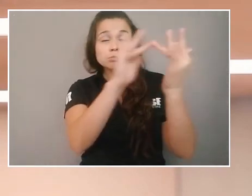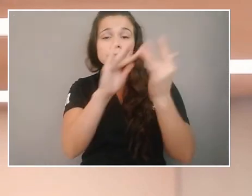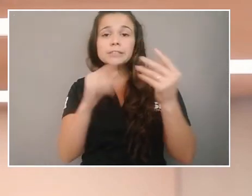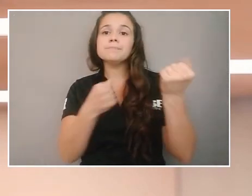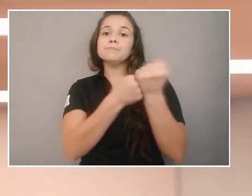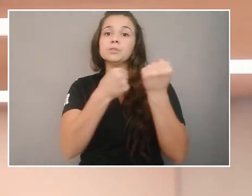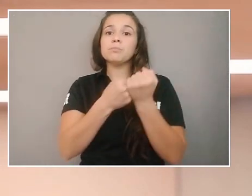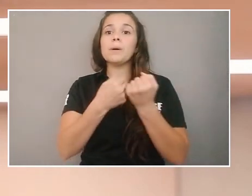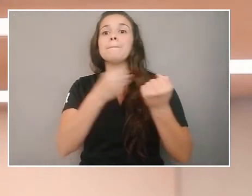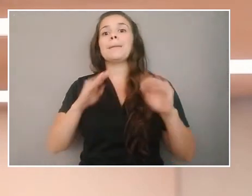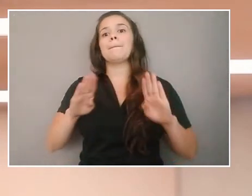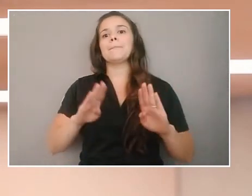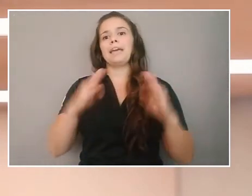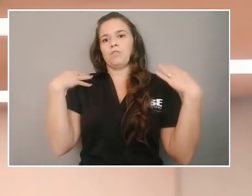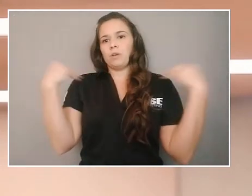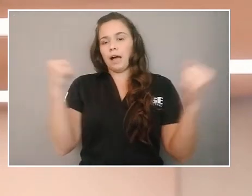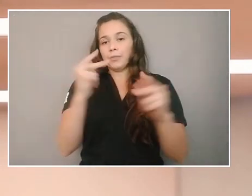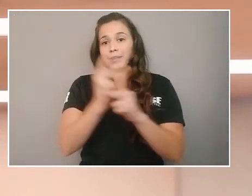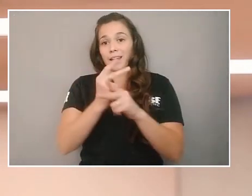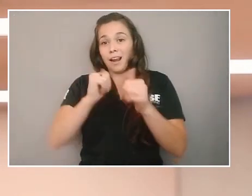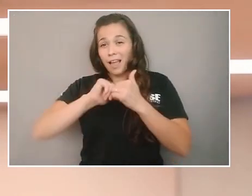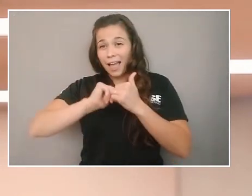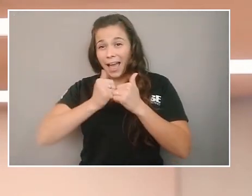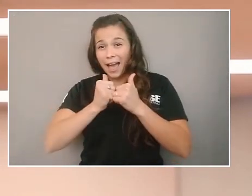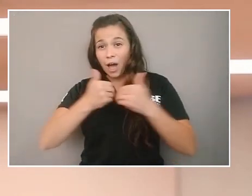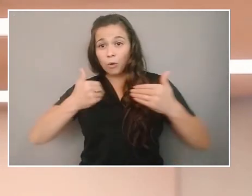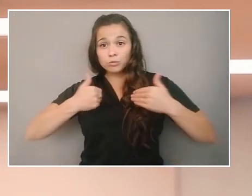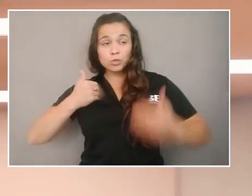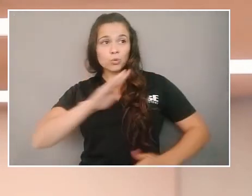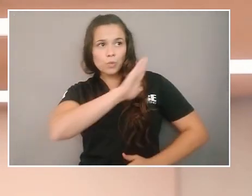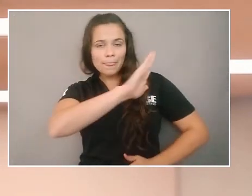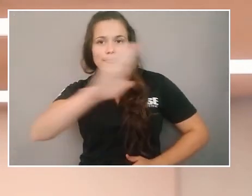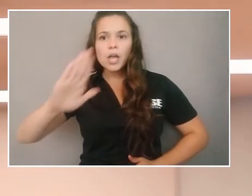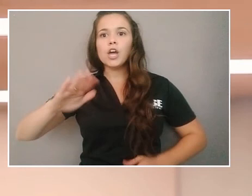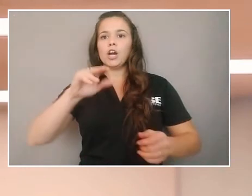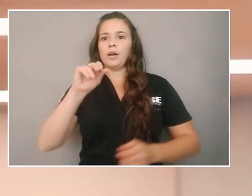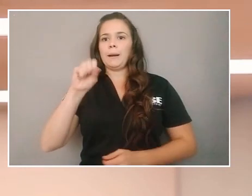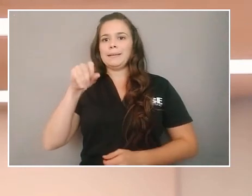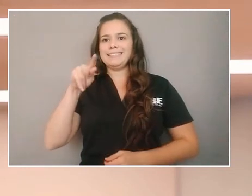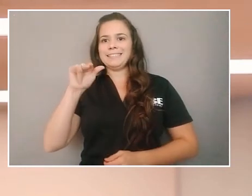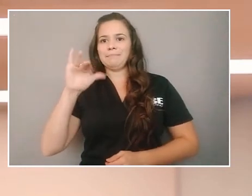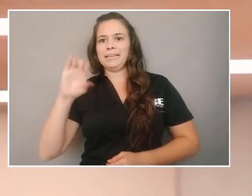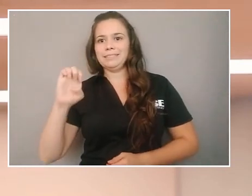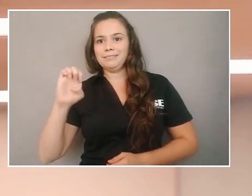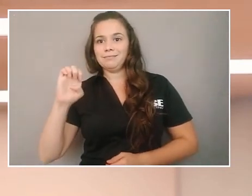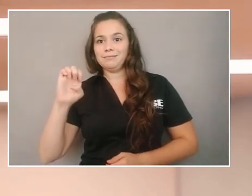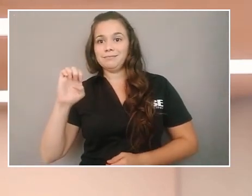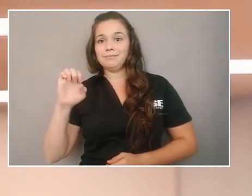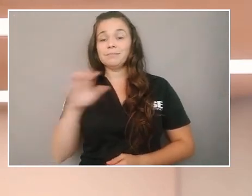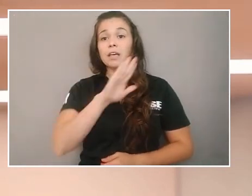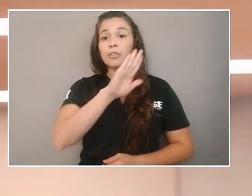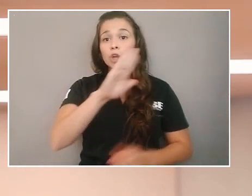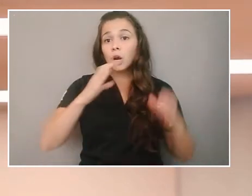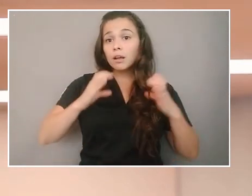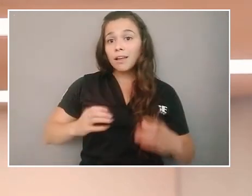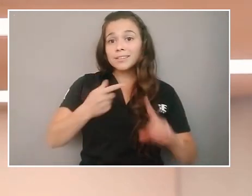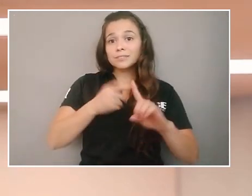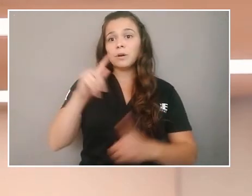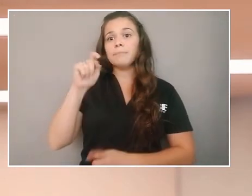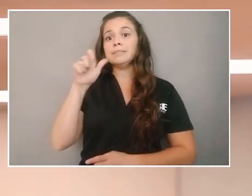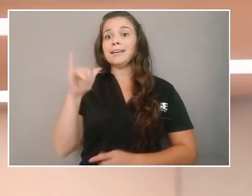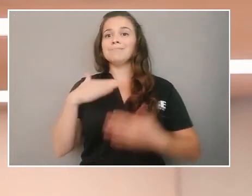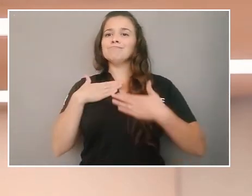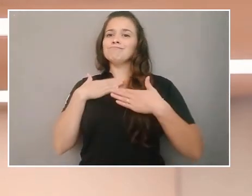health care in a youth-inspired space. TAY consumers have reported that they enjoy having their